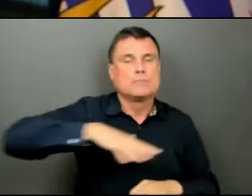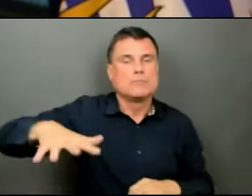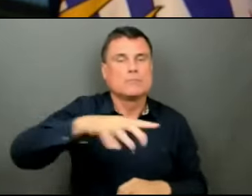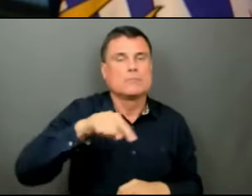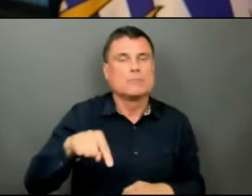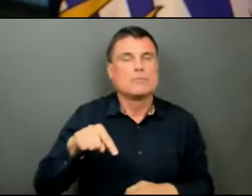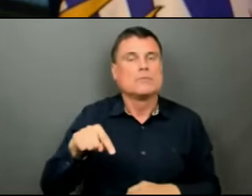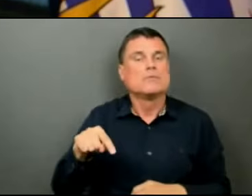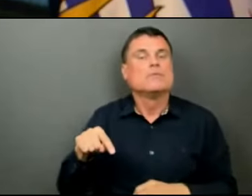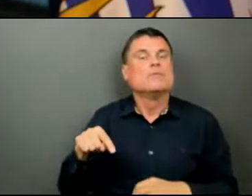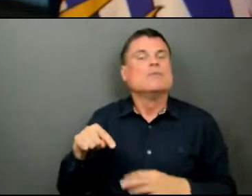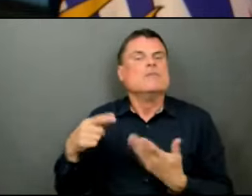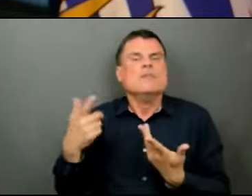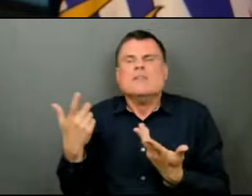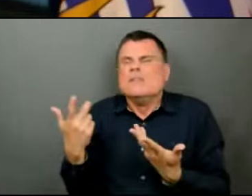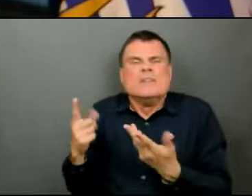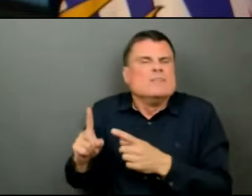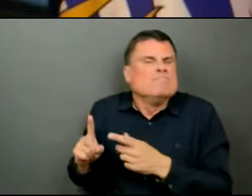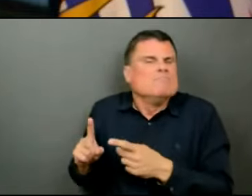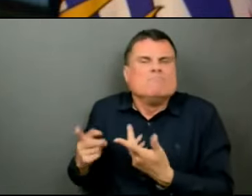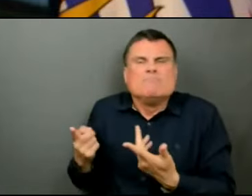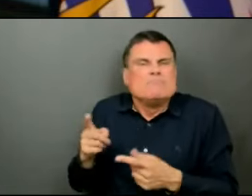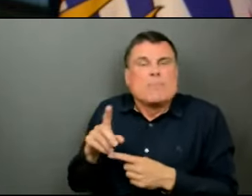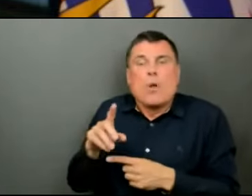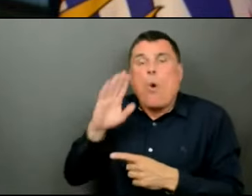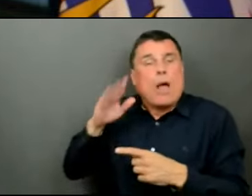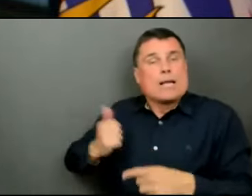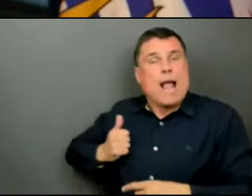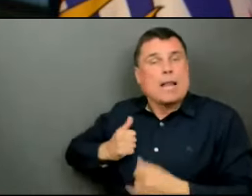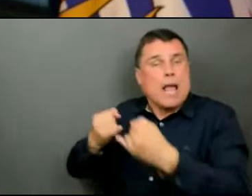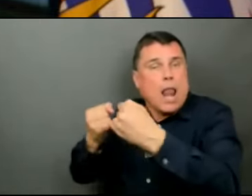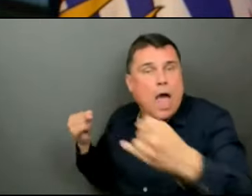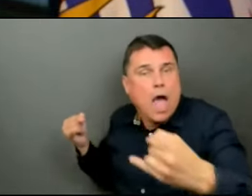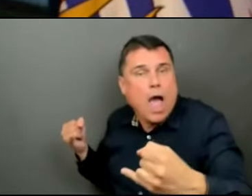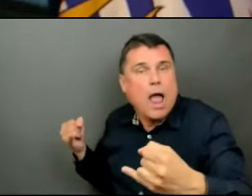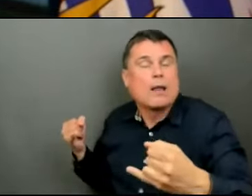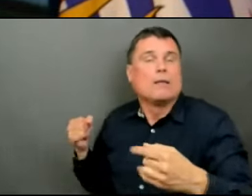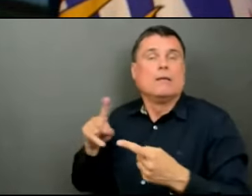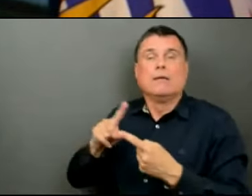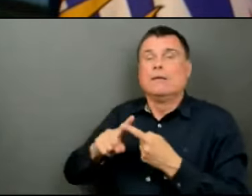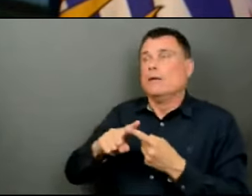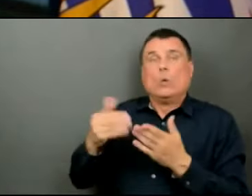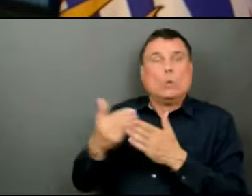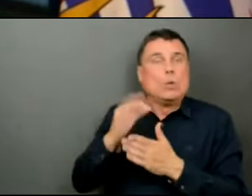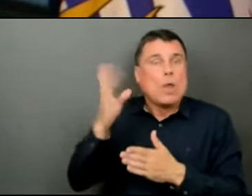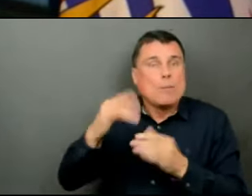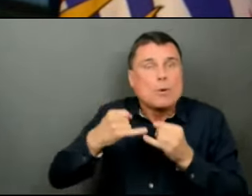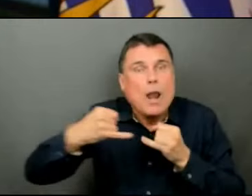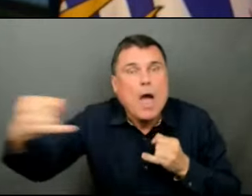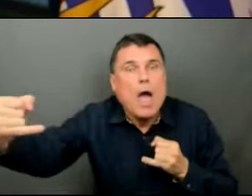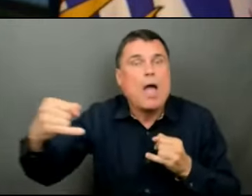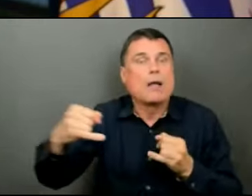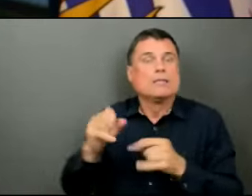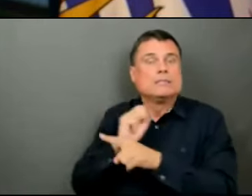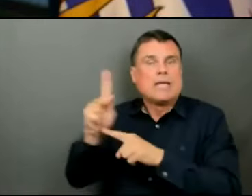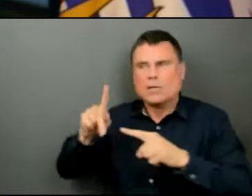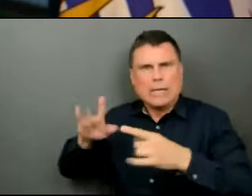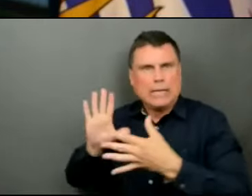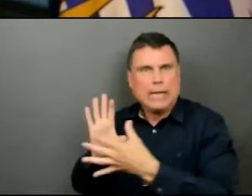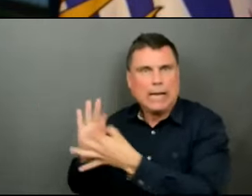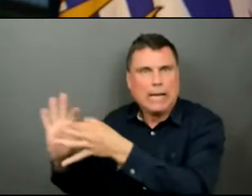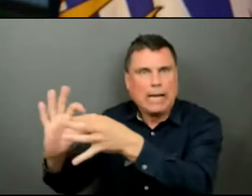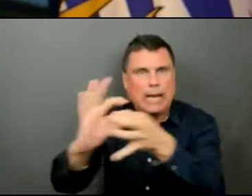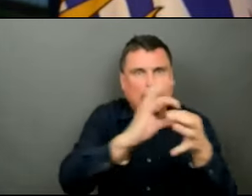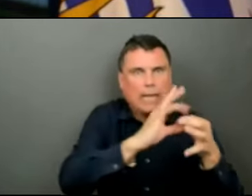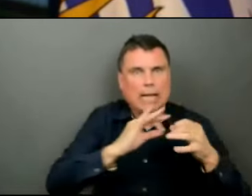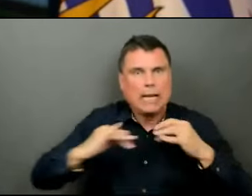City Hall, it will connect with the Canada line, and it will integrate with the regional bus network, delivering untold benefits.